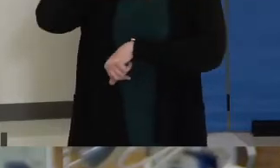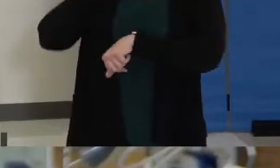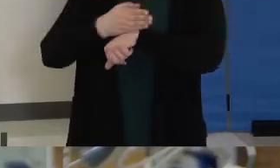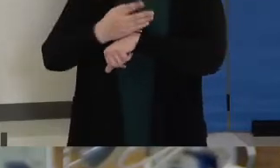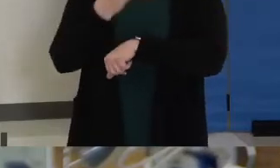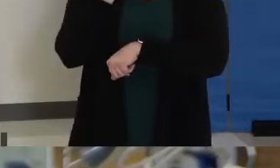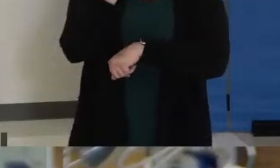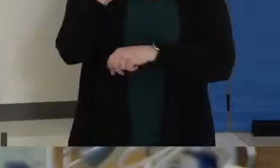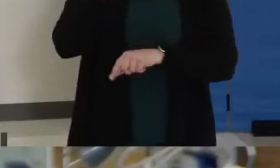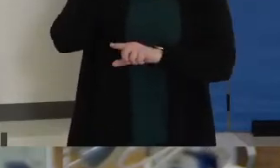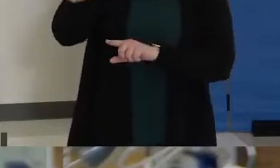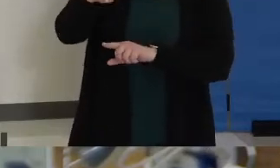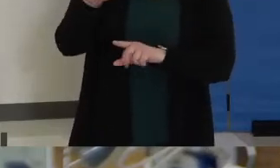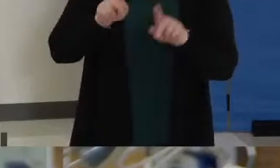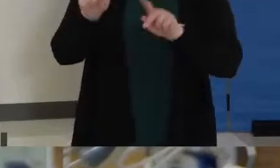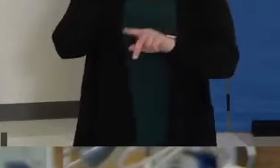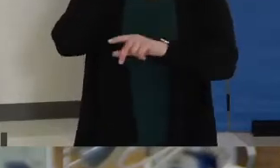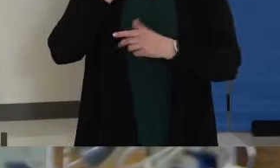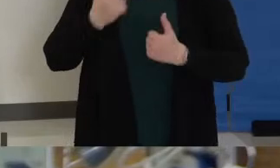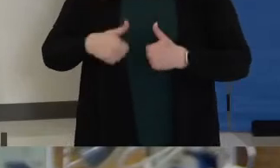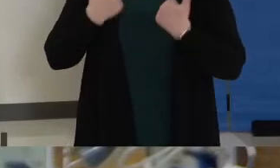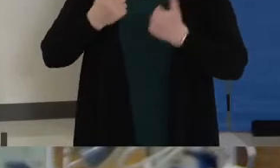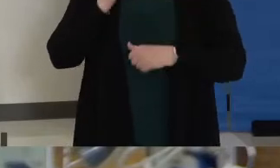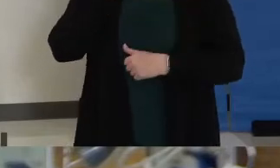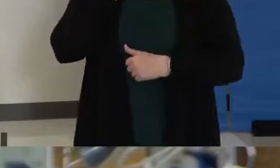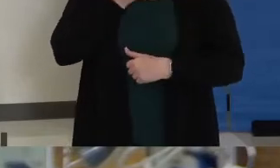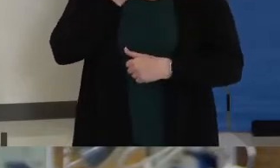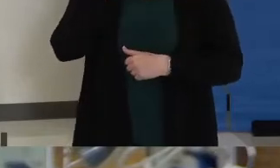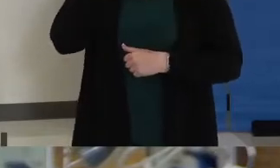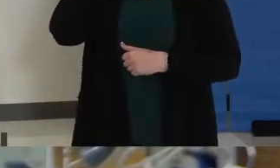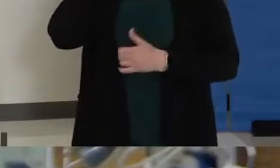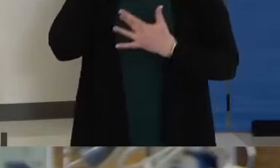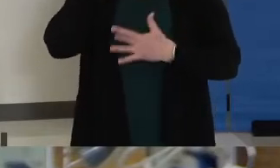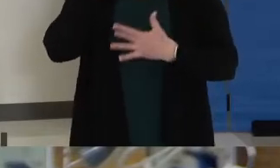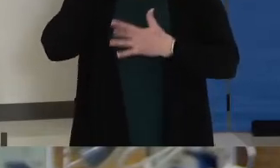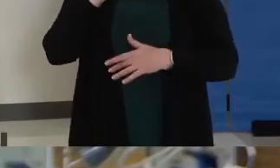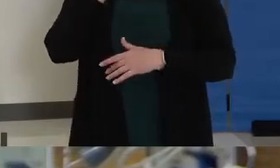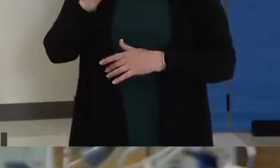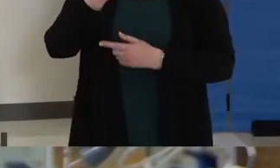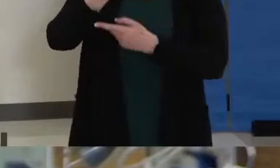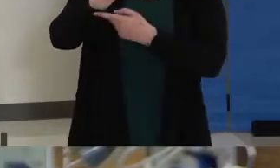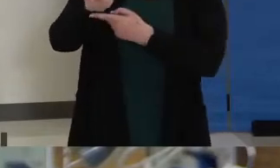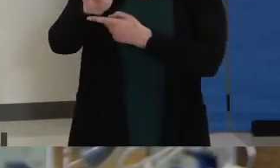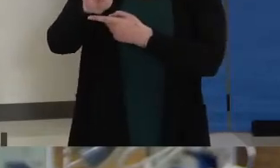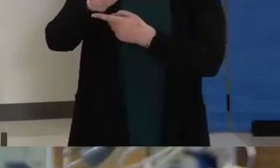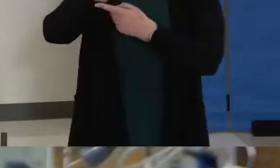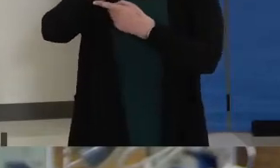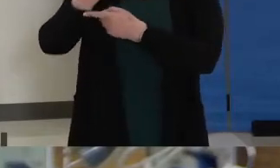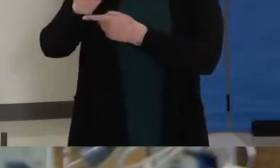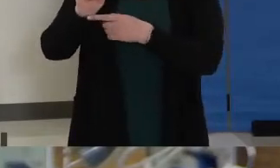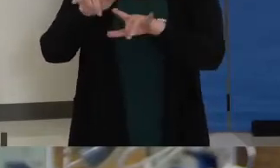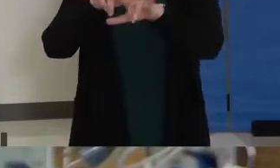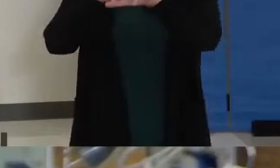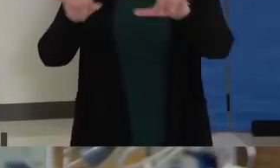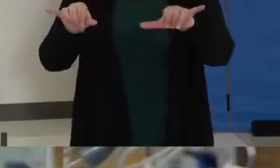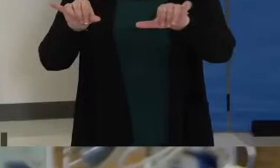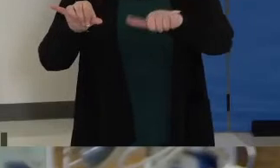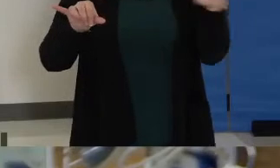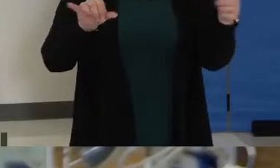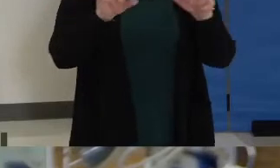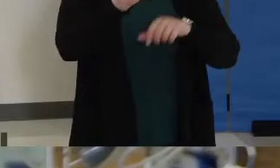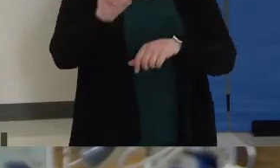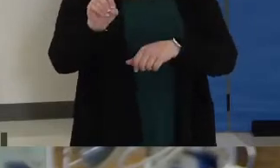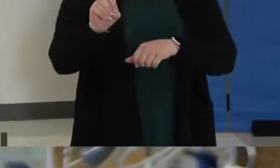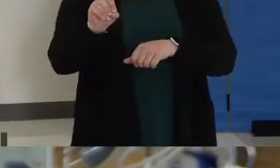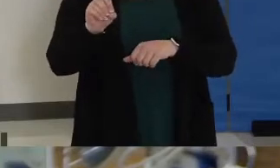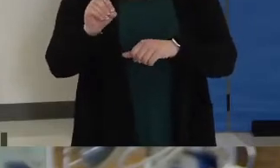those individuals who lives with serious mental illness and substance use disorder, co-occurring disorder. And